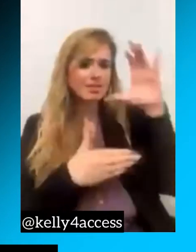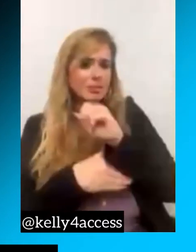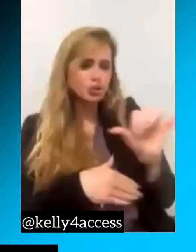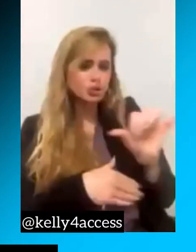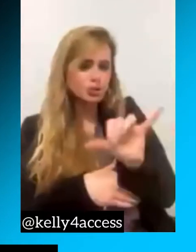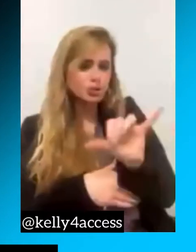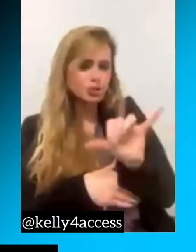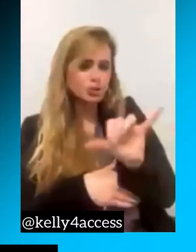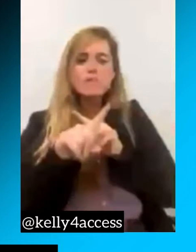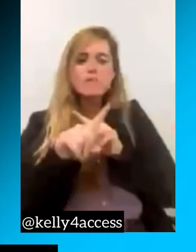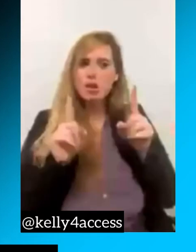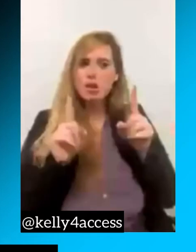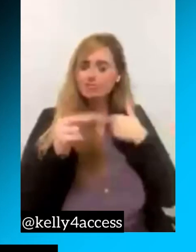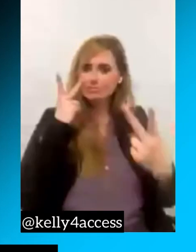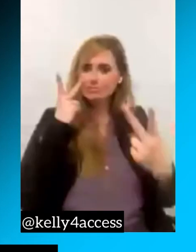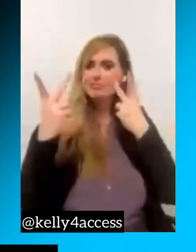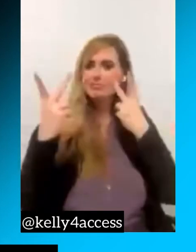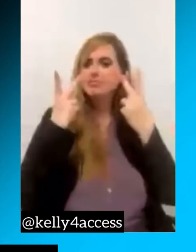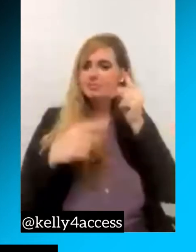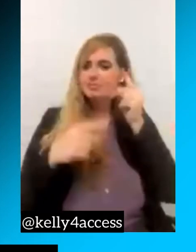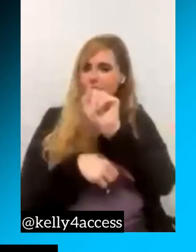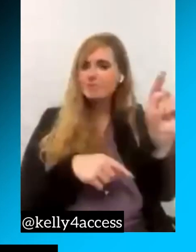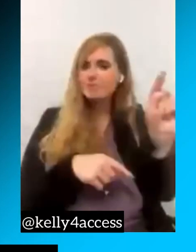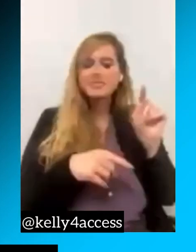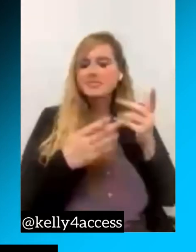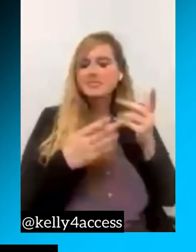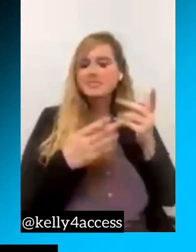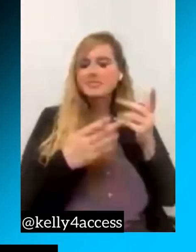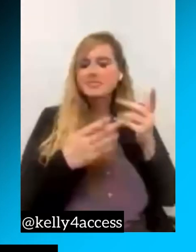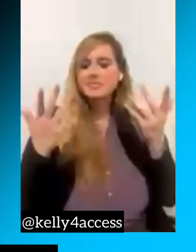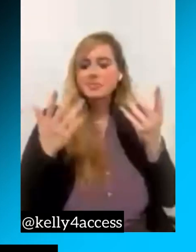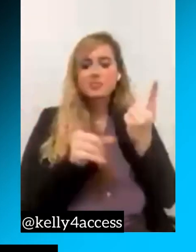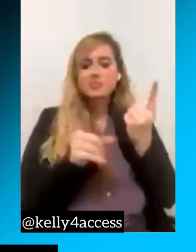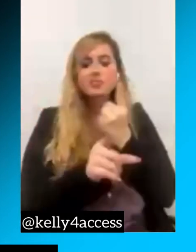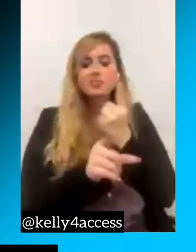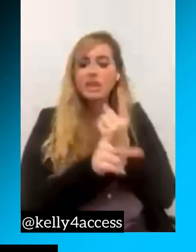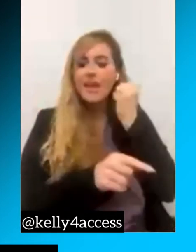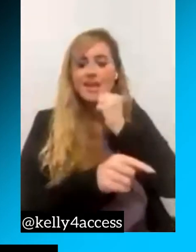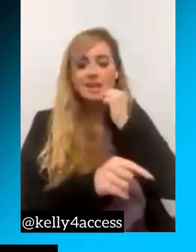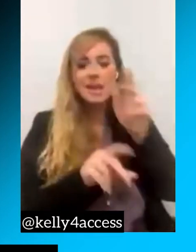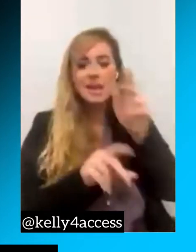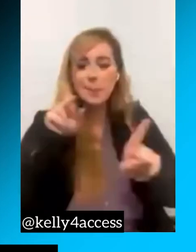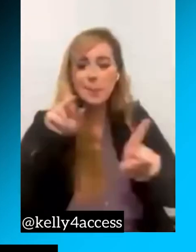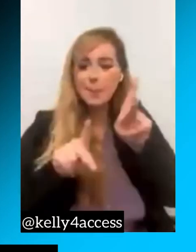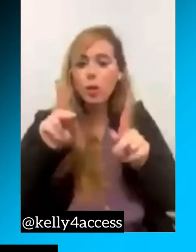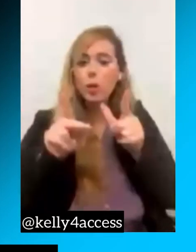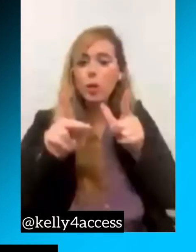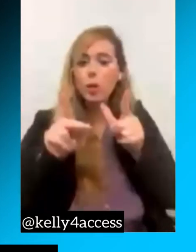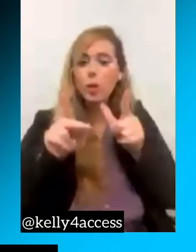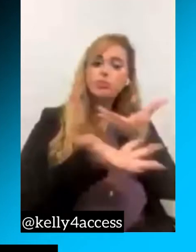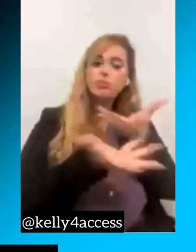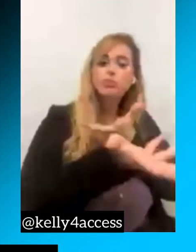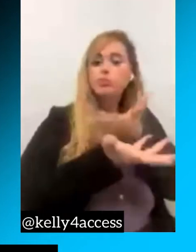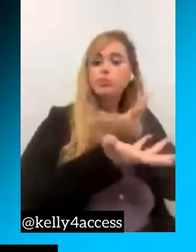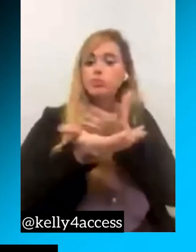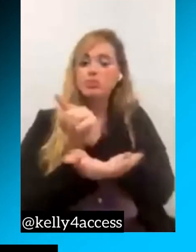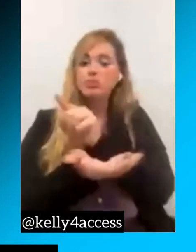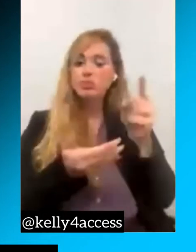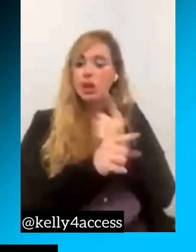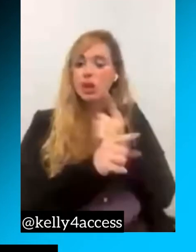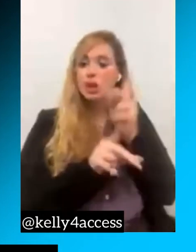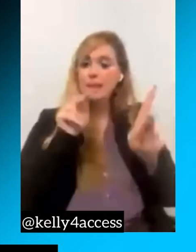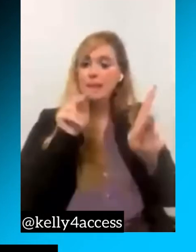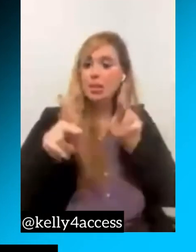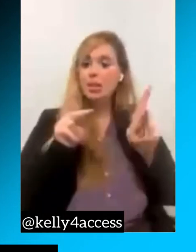have seen just everyday people that I interact with think of polyamory as